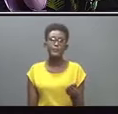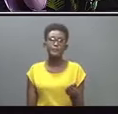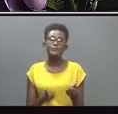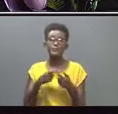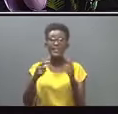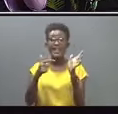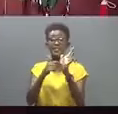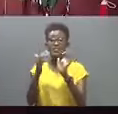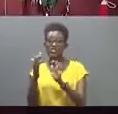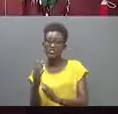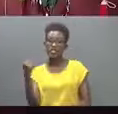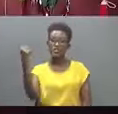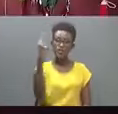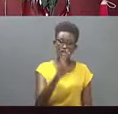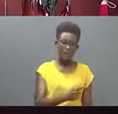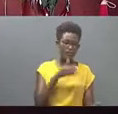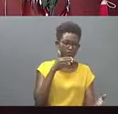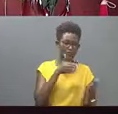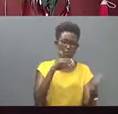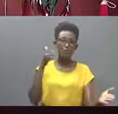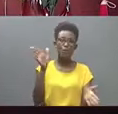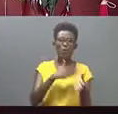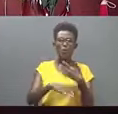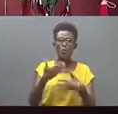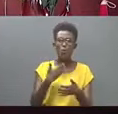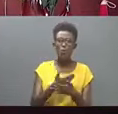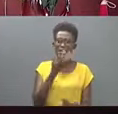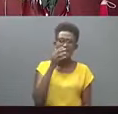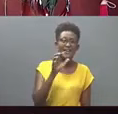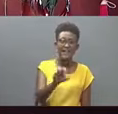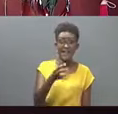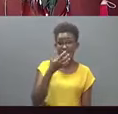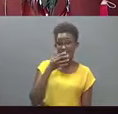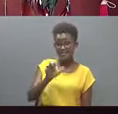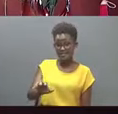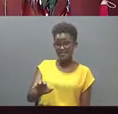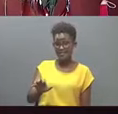Jesus came to stop those curses.